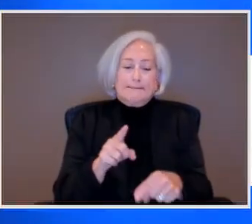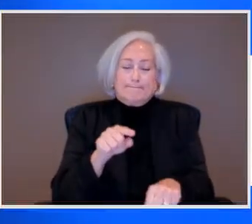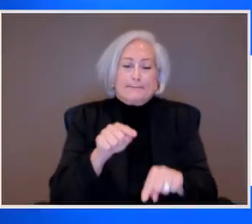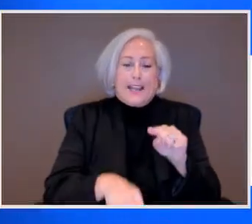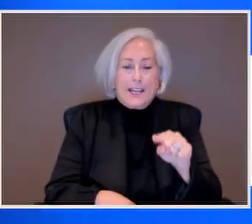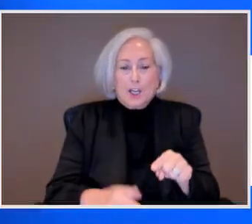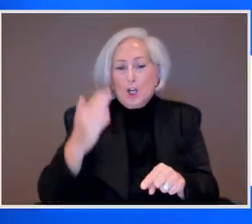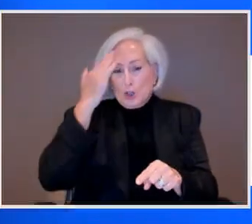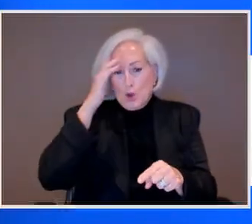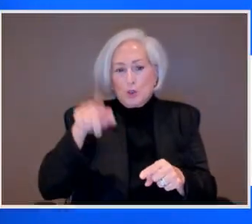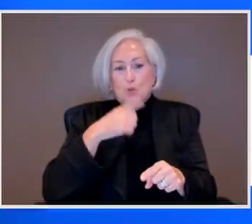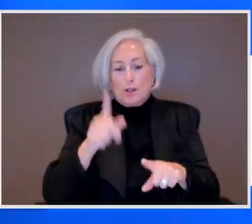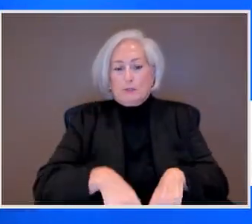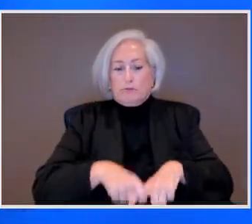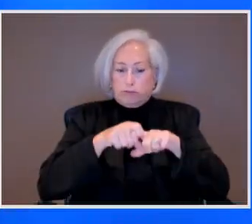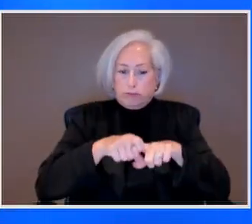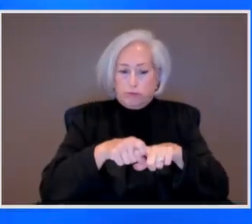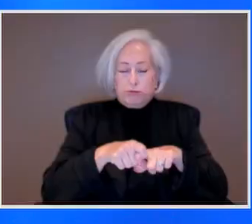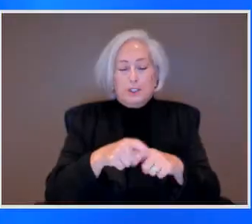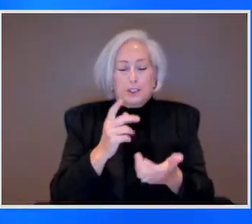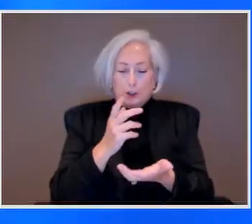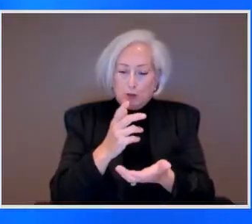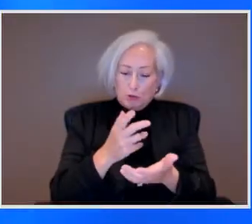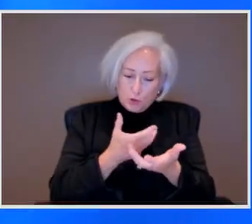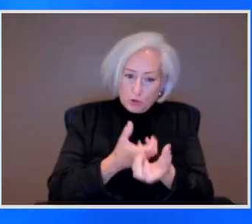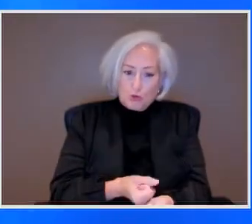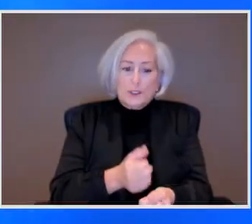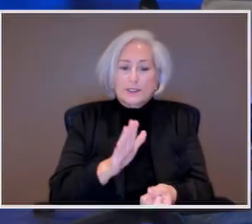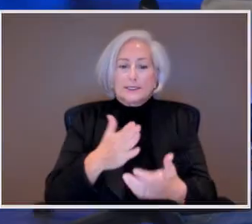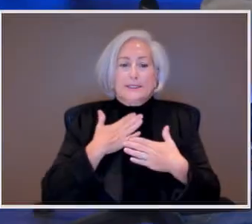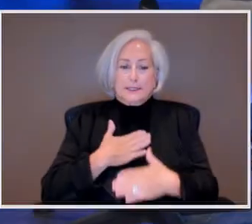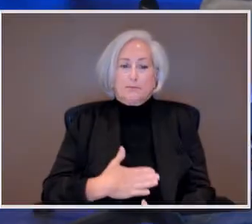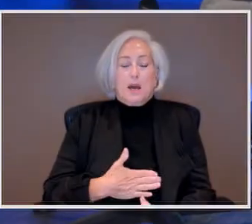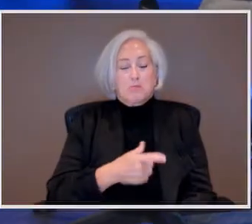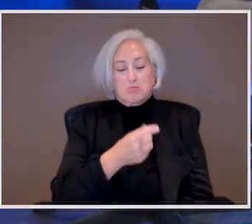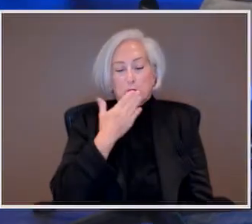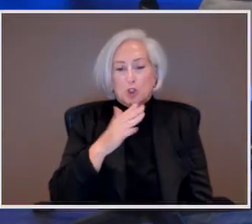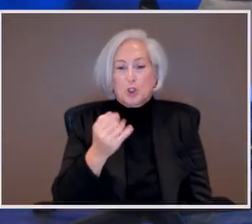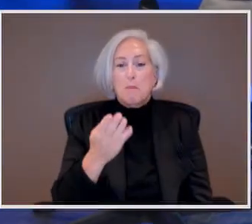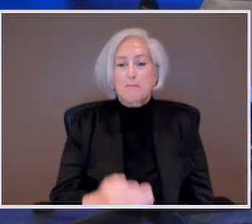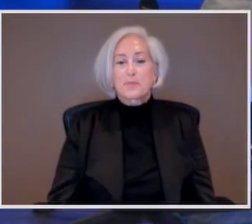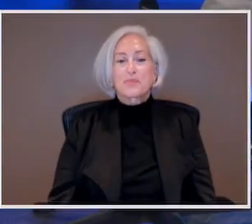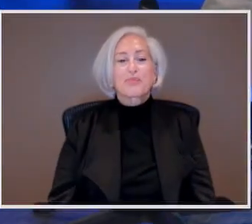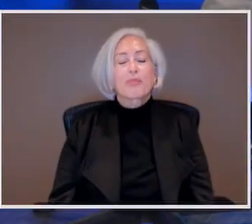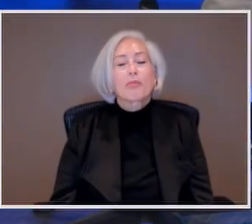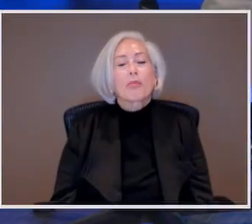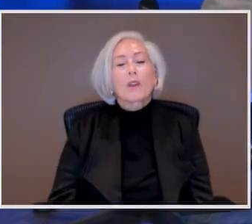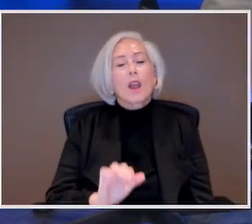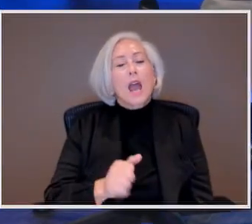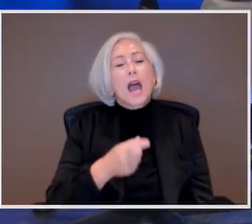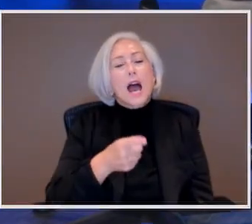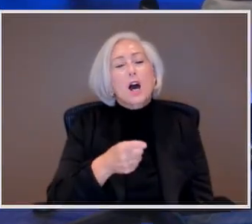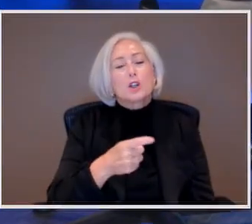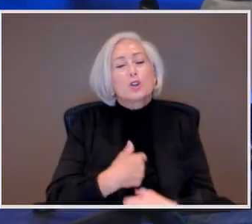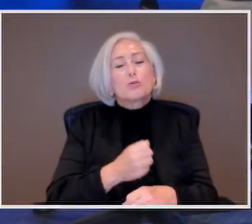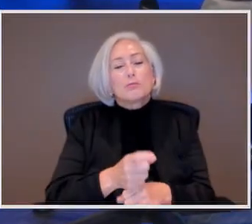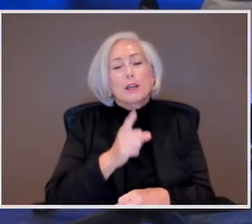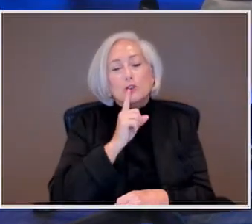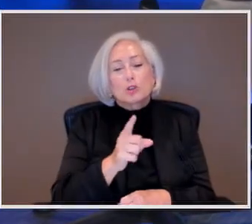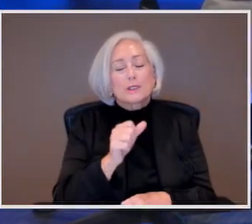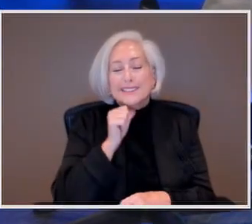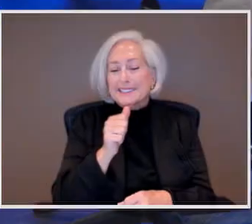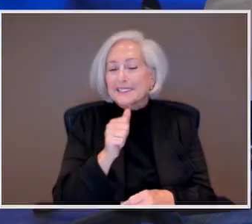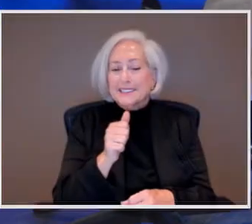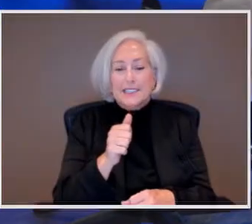off, knows how to trust his body. So I think he did a good job. So Steve, how do you make sure an athlete doesn't push themselves